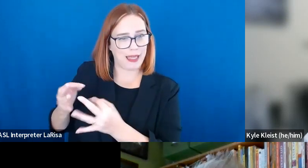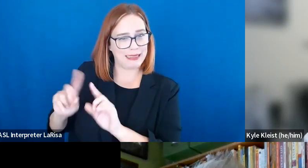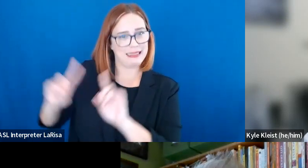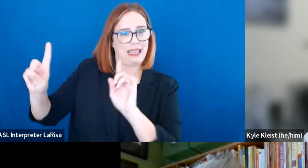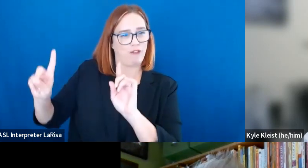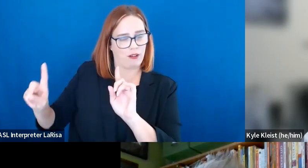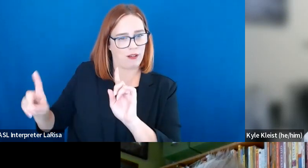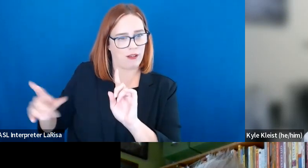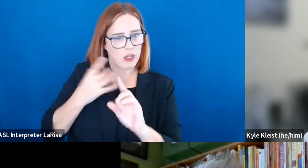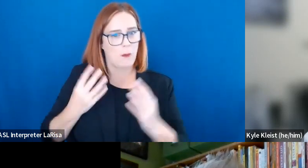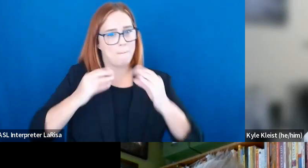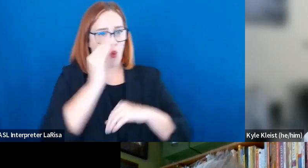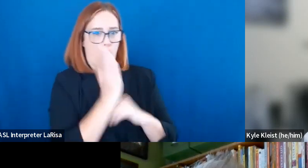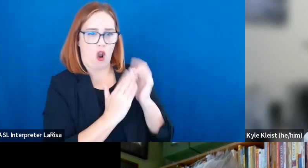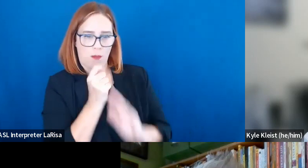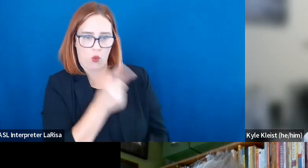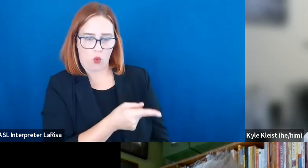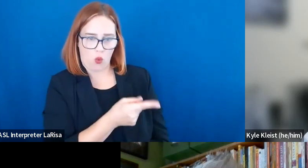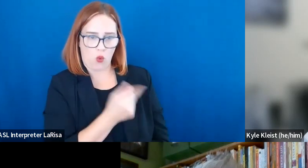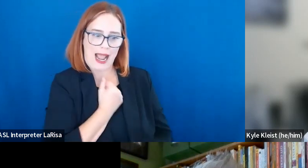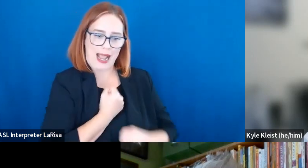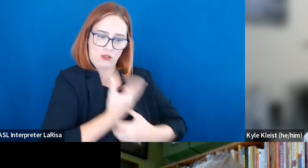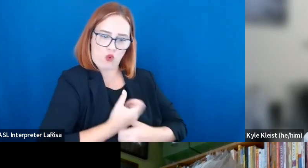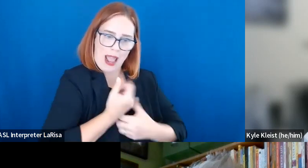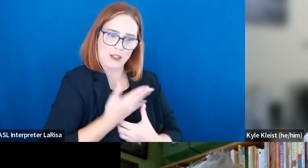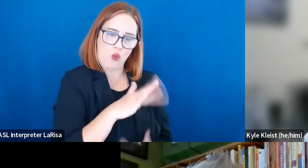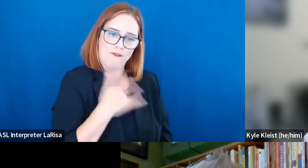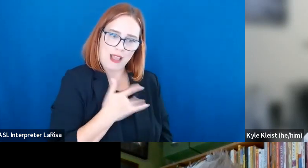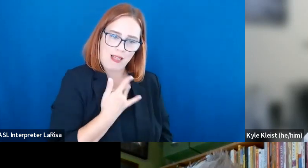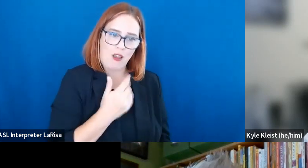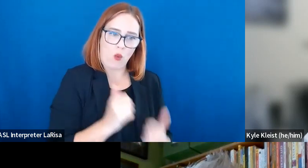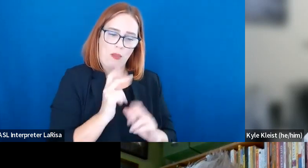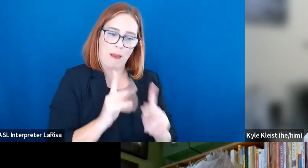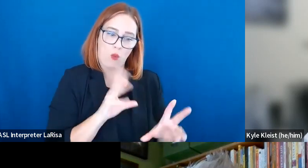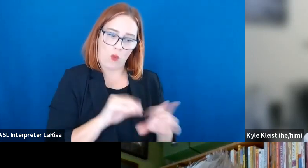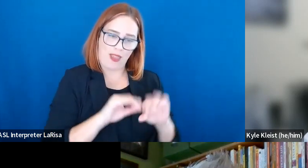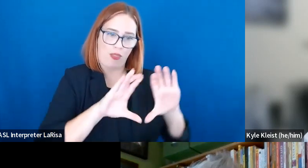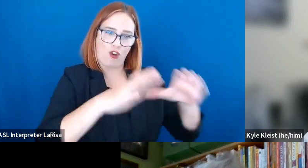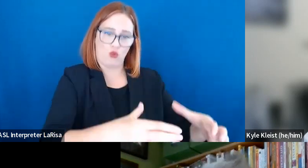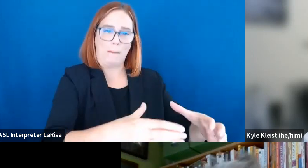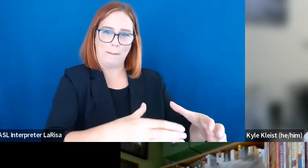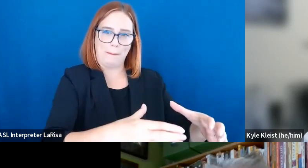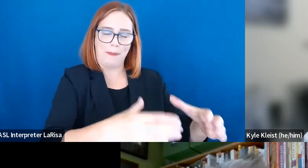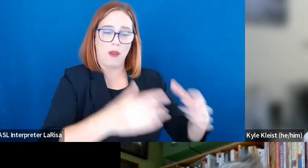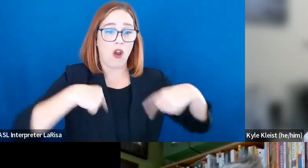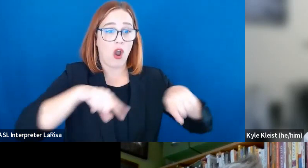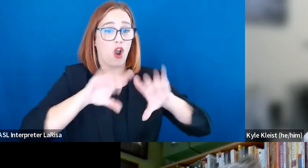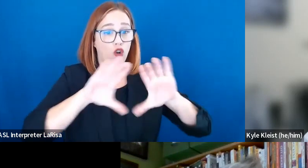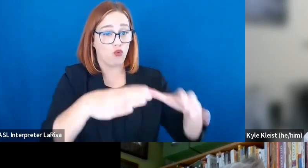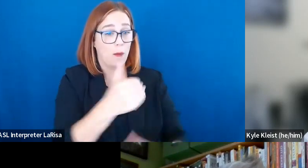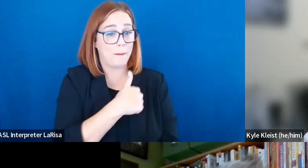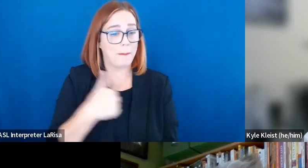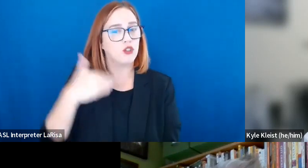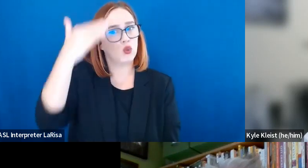feel more comfortable expressing things with others within the group. And so, our group members know,